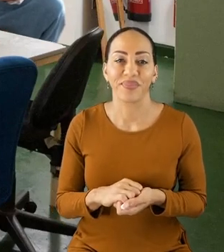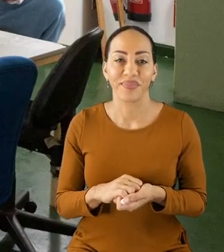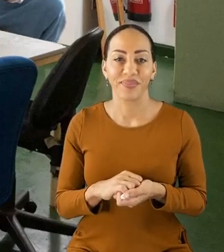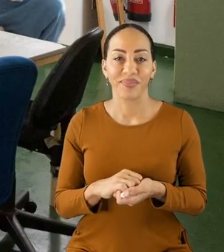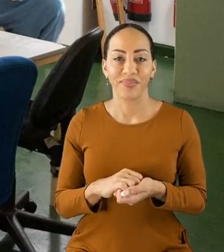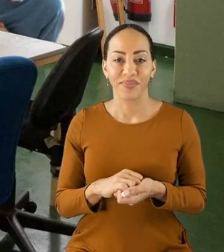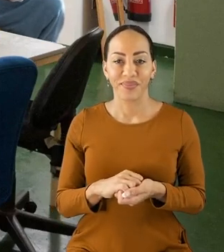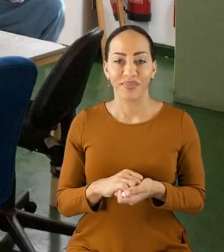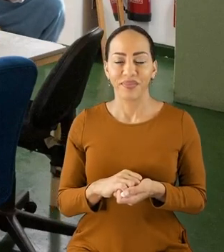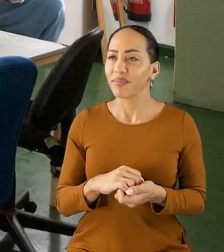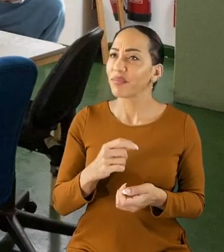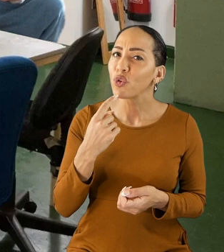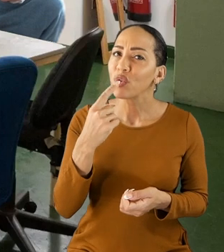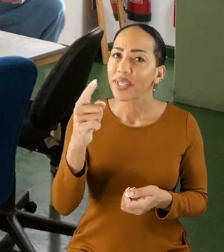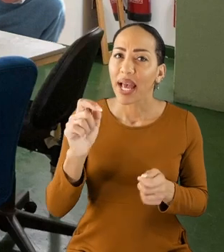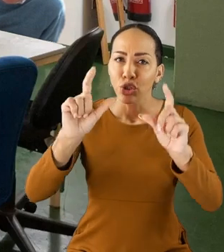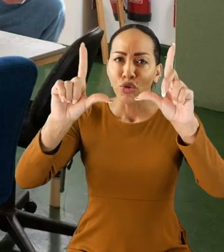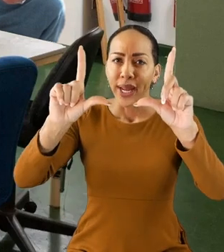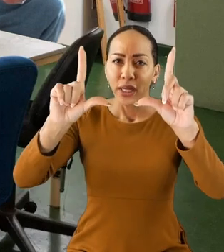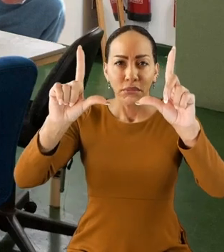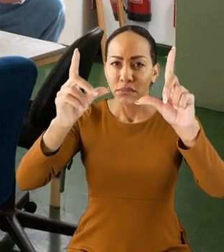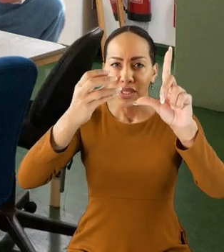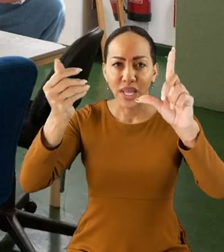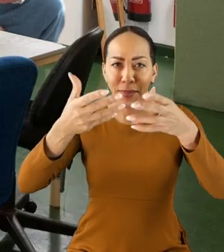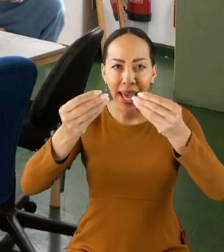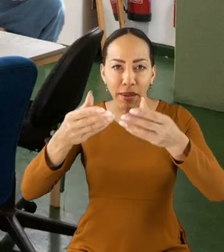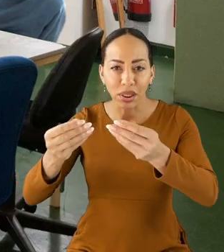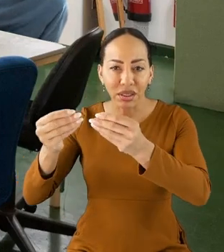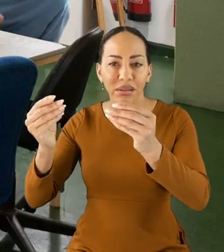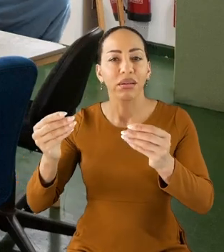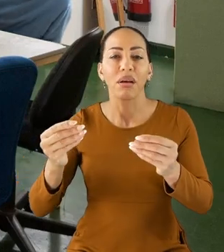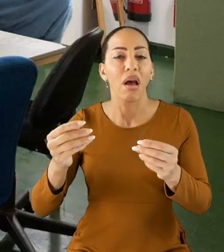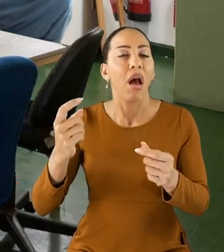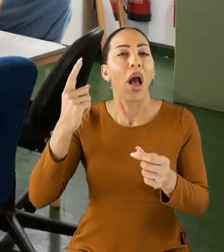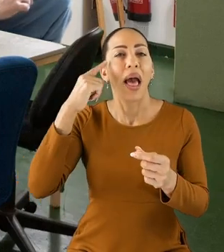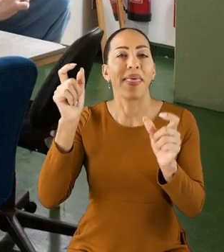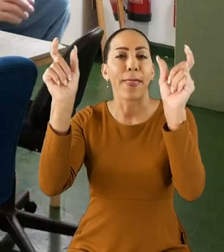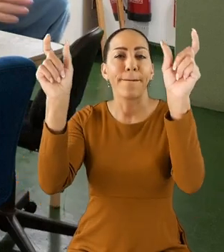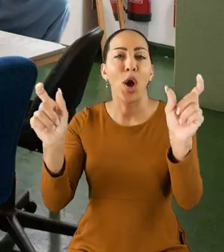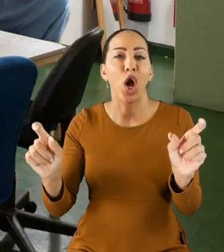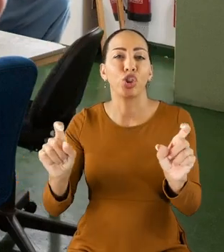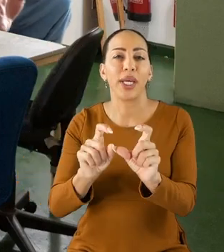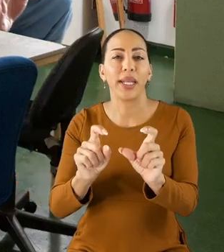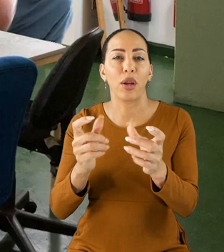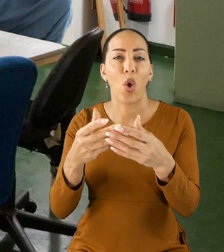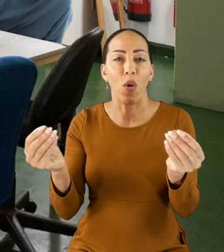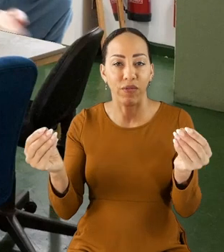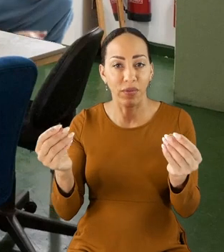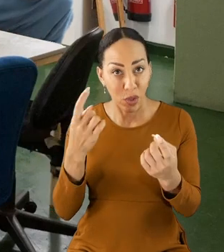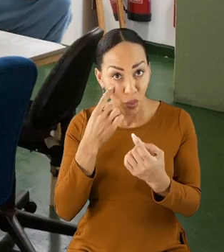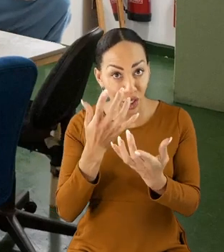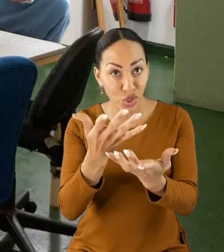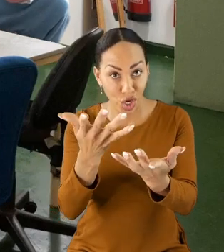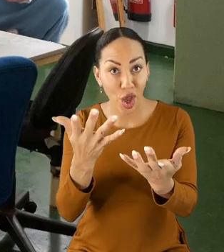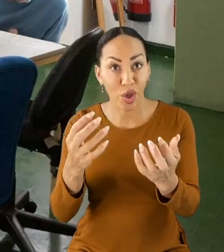clip. So you're still losing some of the, you say you're losing some of the screen. I'm not quite sure why. Well, it was the